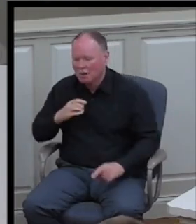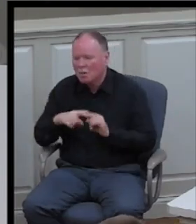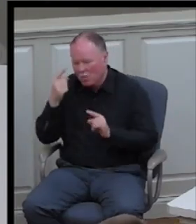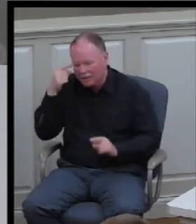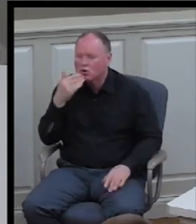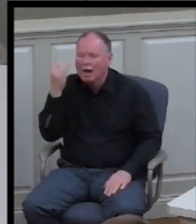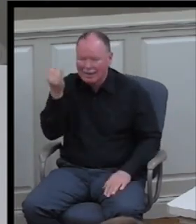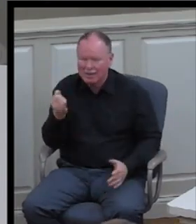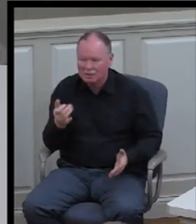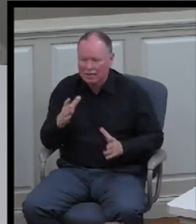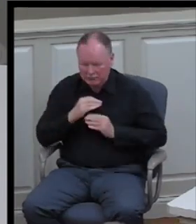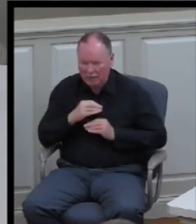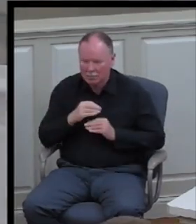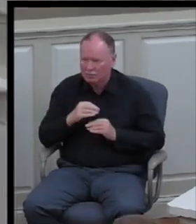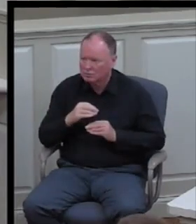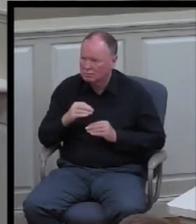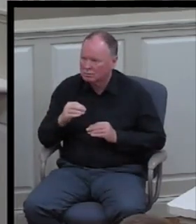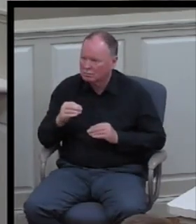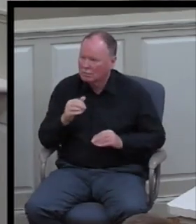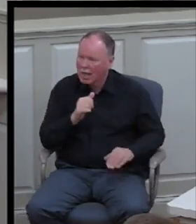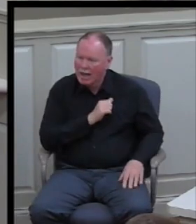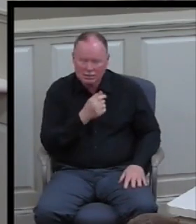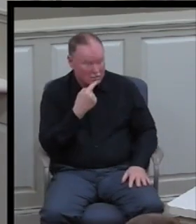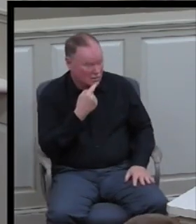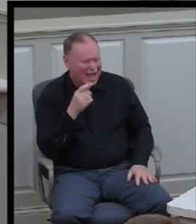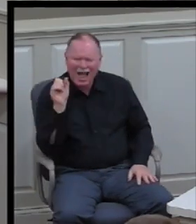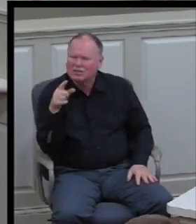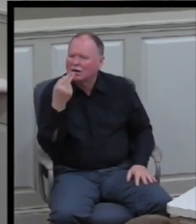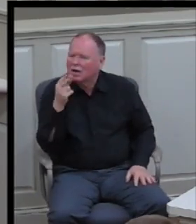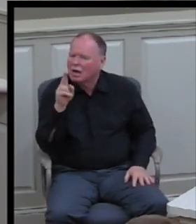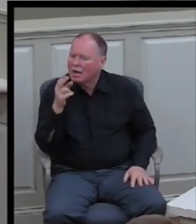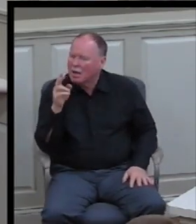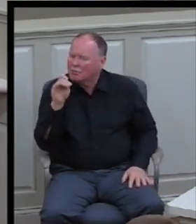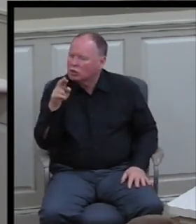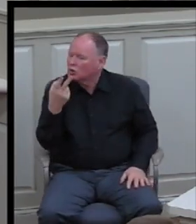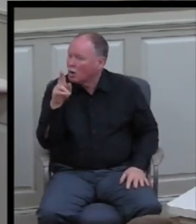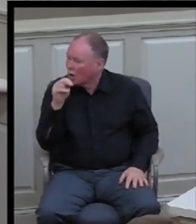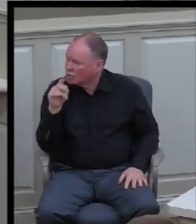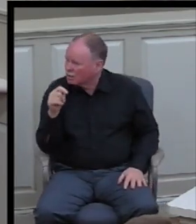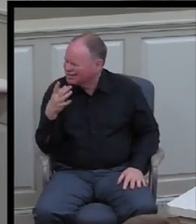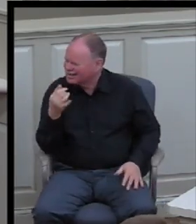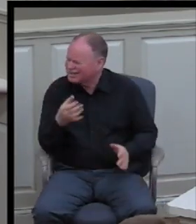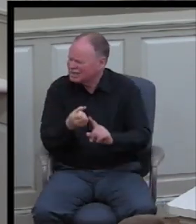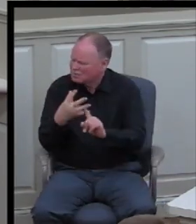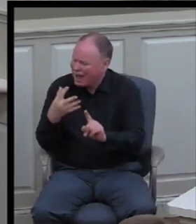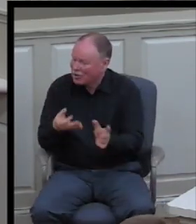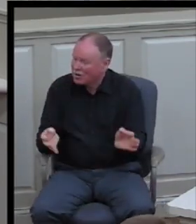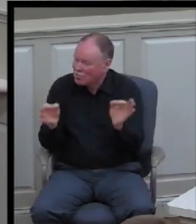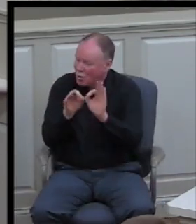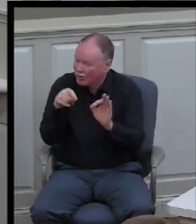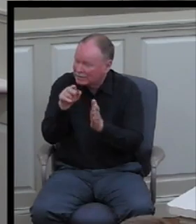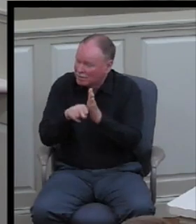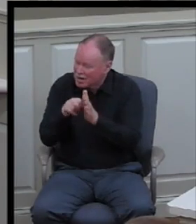it's a good idea to do. Why don't we ask Mr. Hunt to tell us about the significance of this cemetery and about